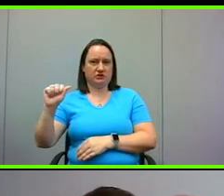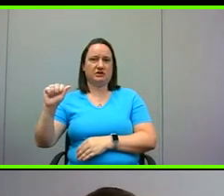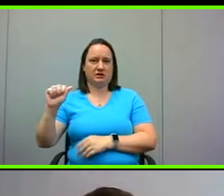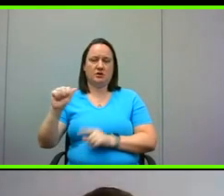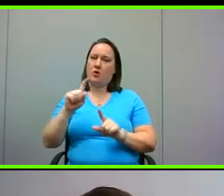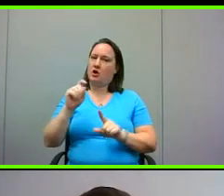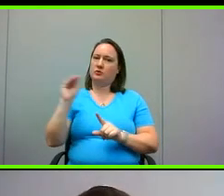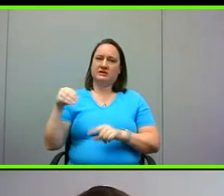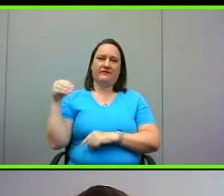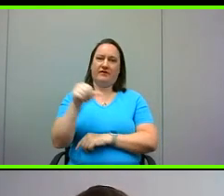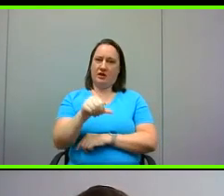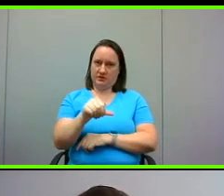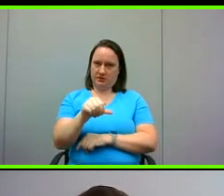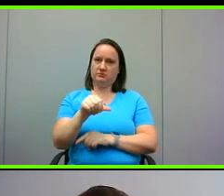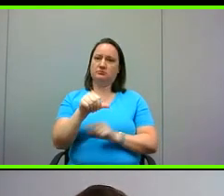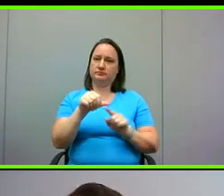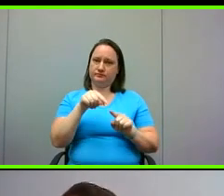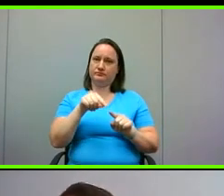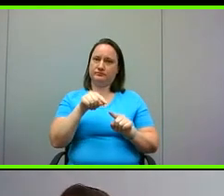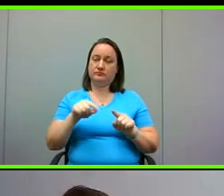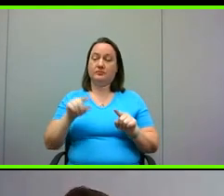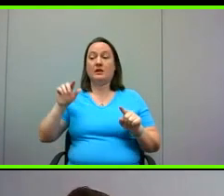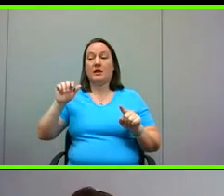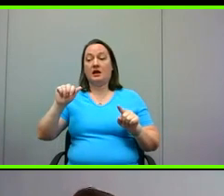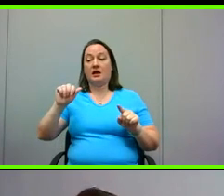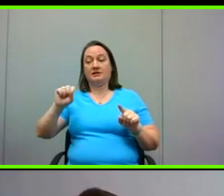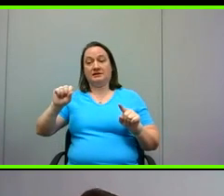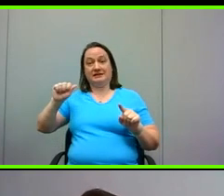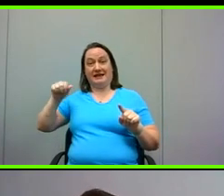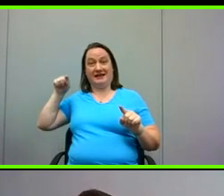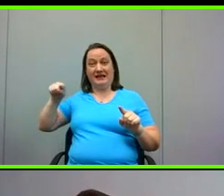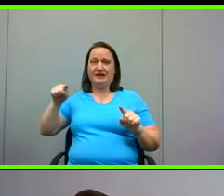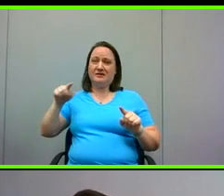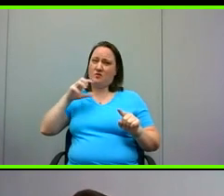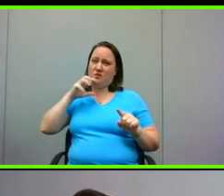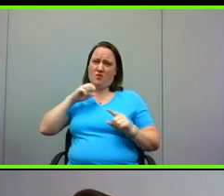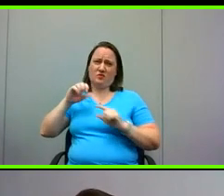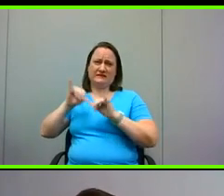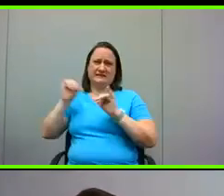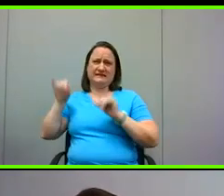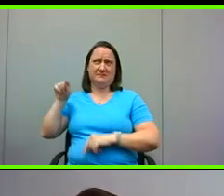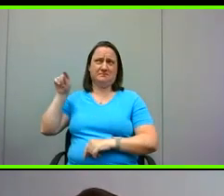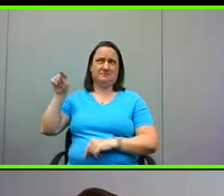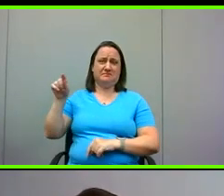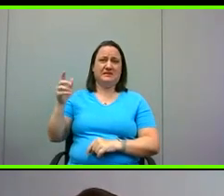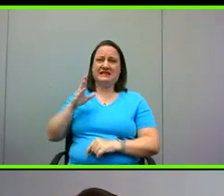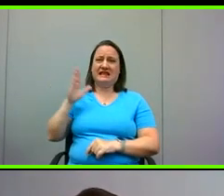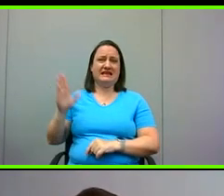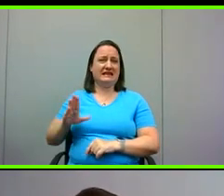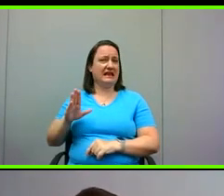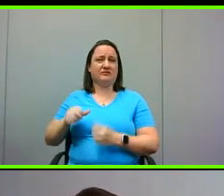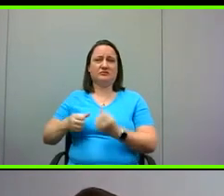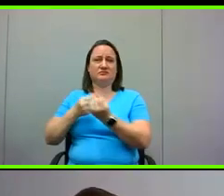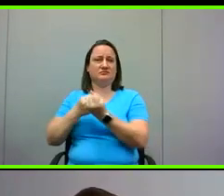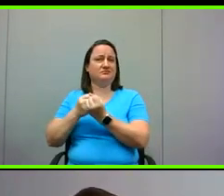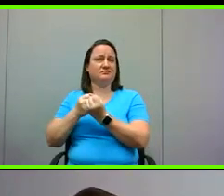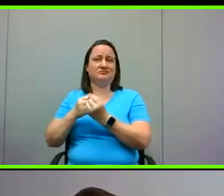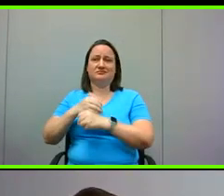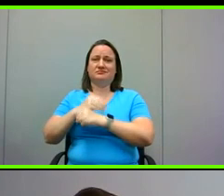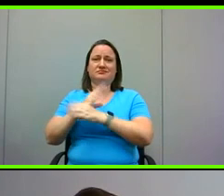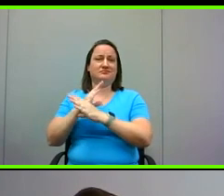Administration. That administration is very antiquated, and they've never believed in teleworking. They've never allowed